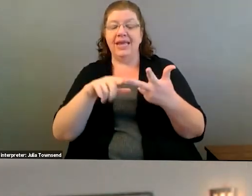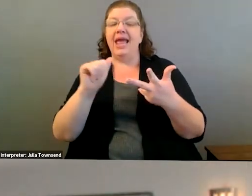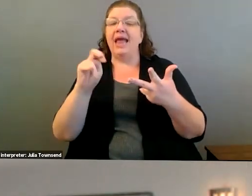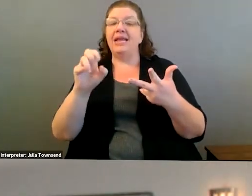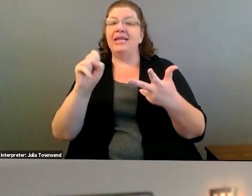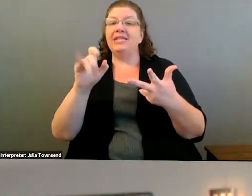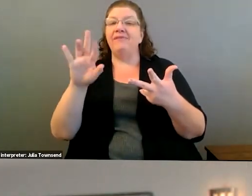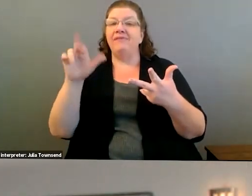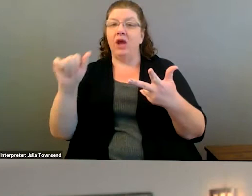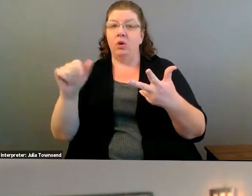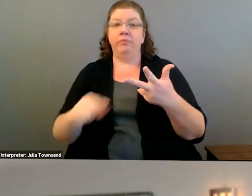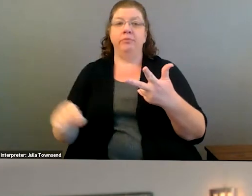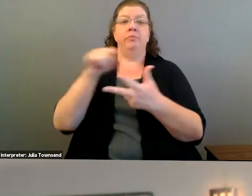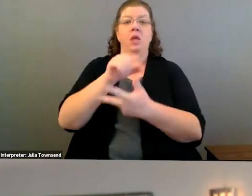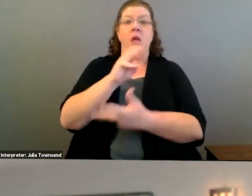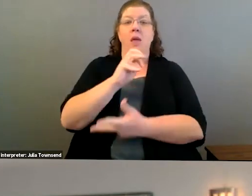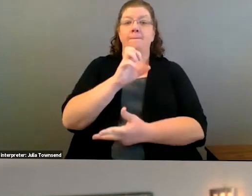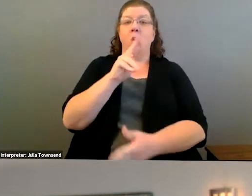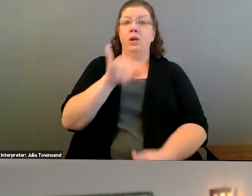And I will start with Moni Duet.